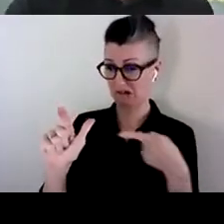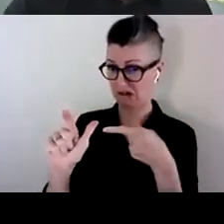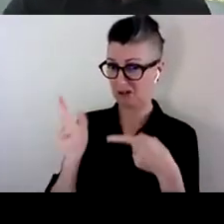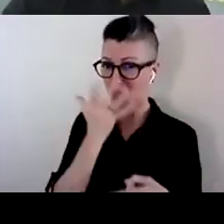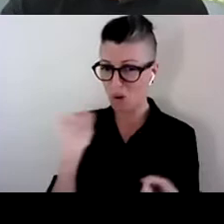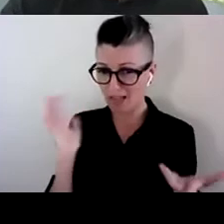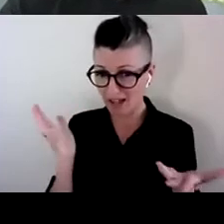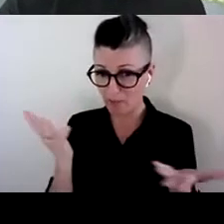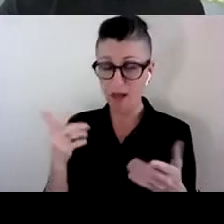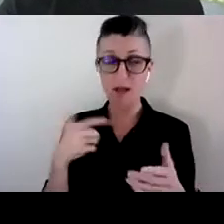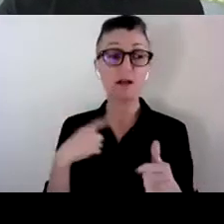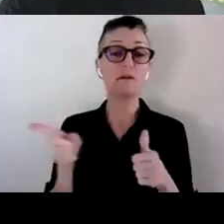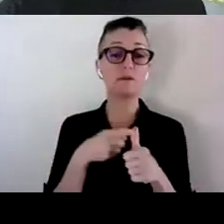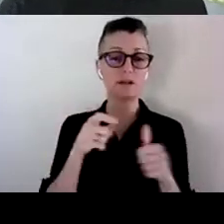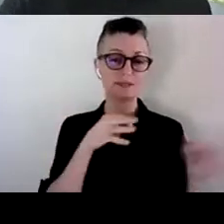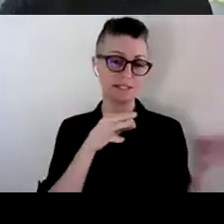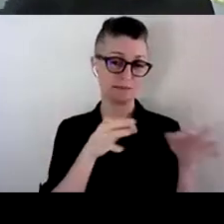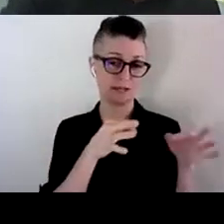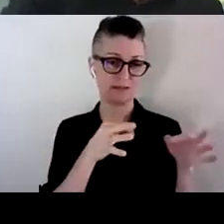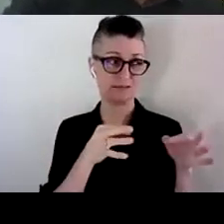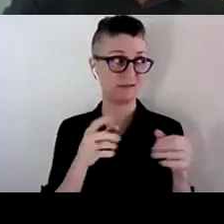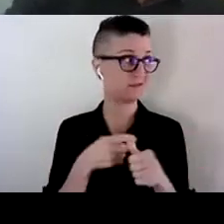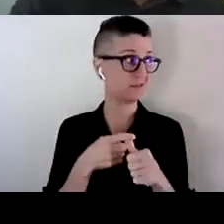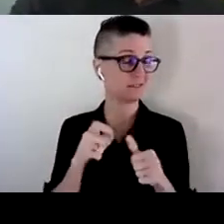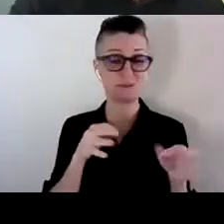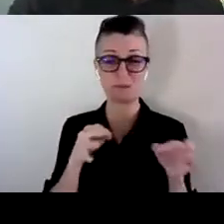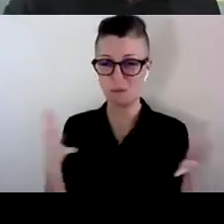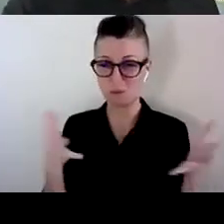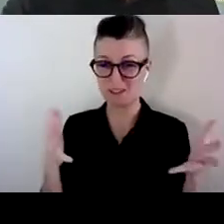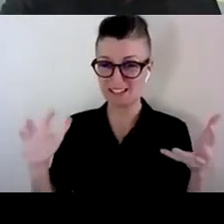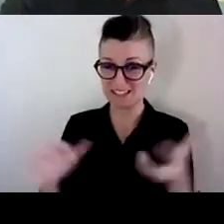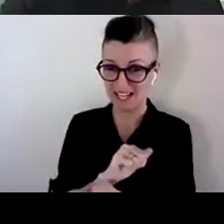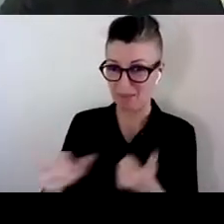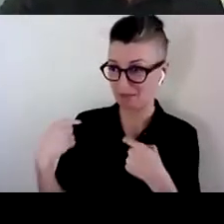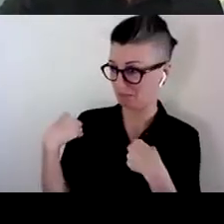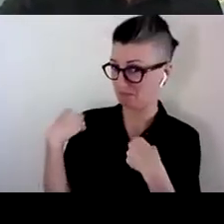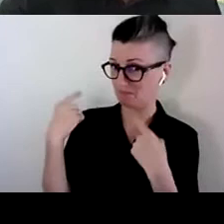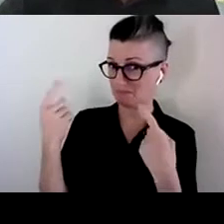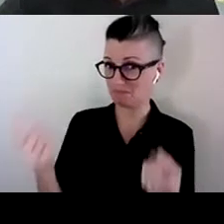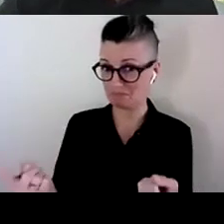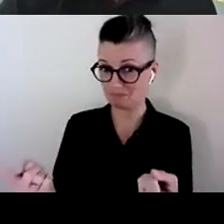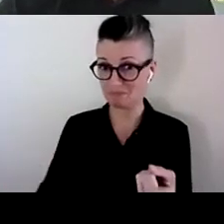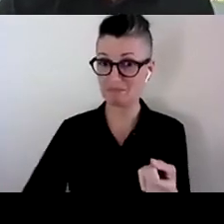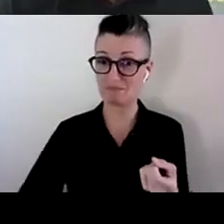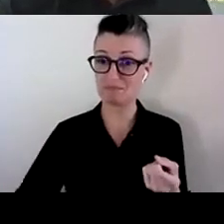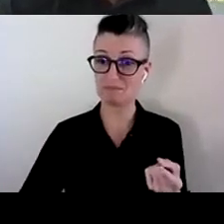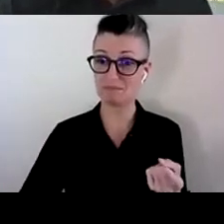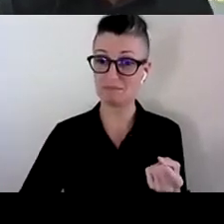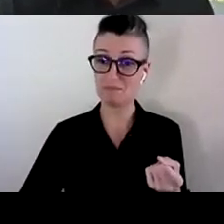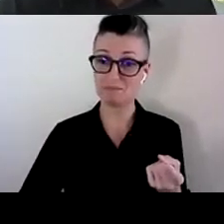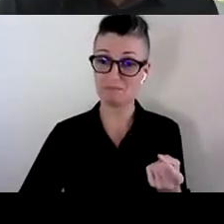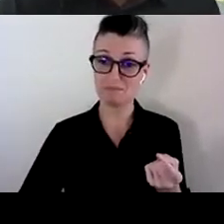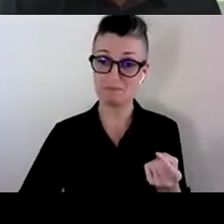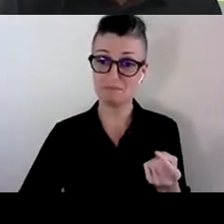talk about the damages that we're trying to heal and where those damages stemmed